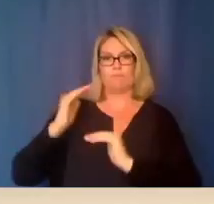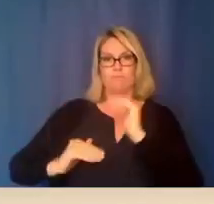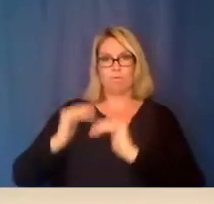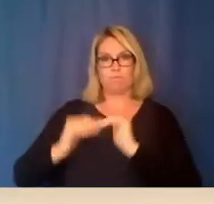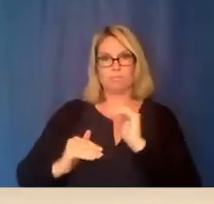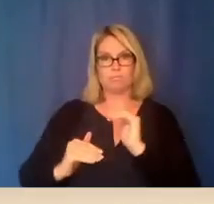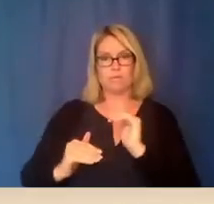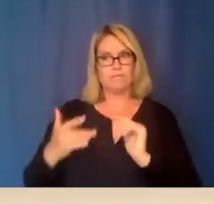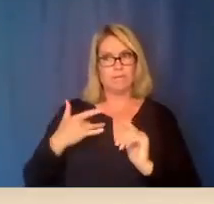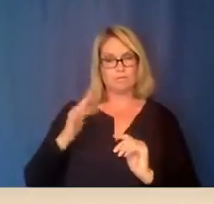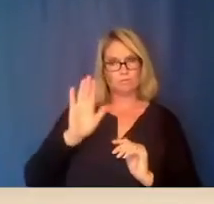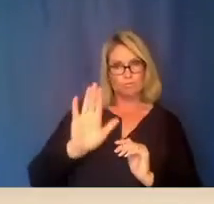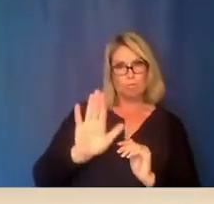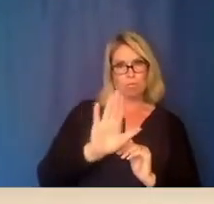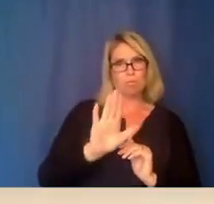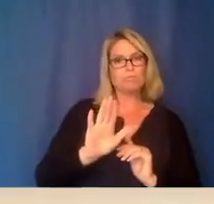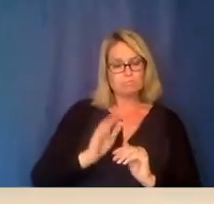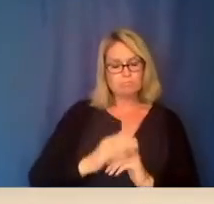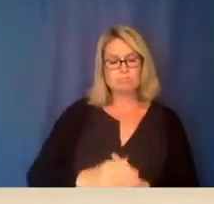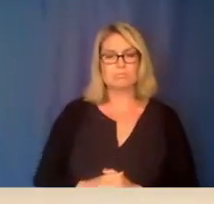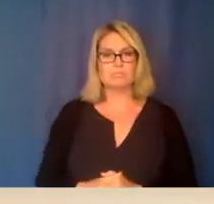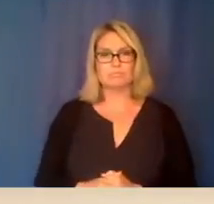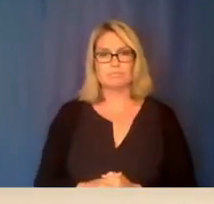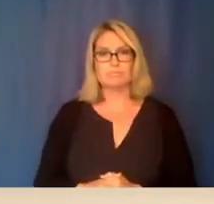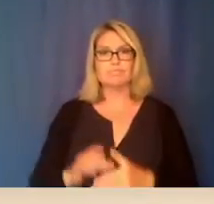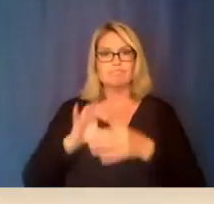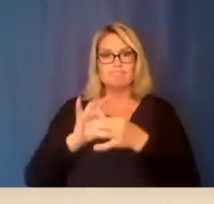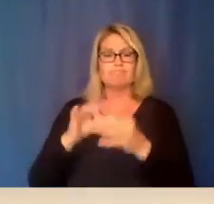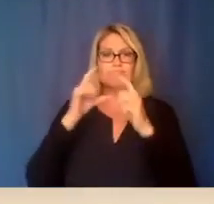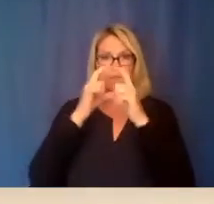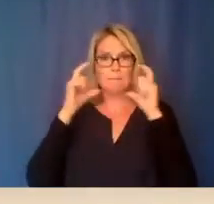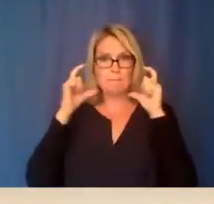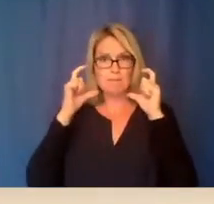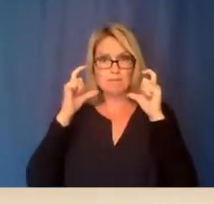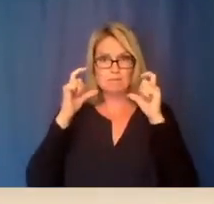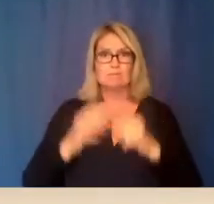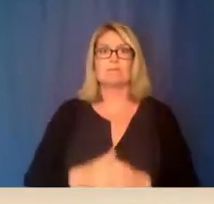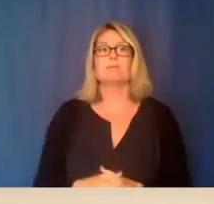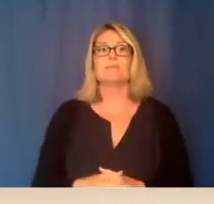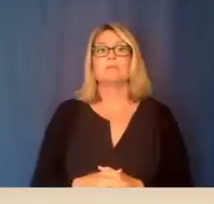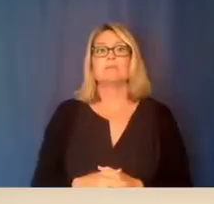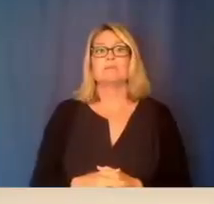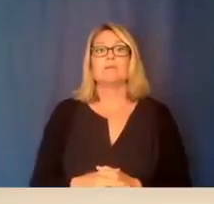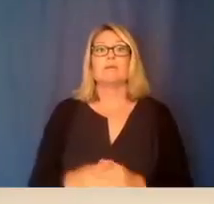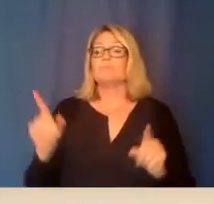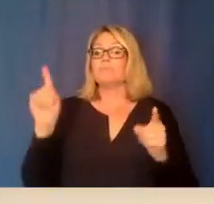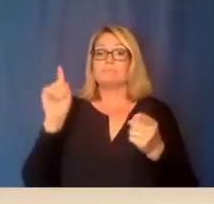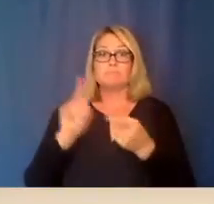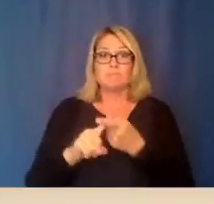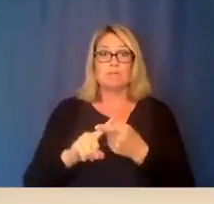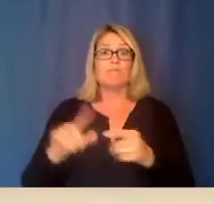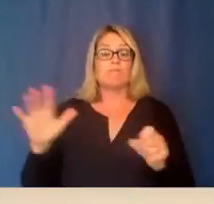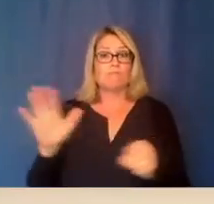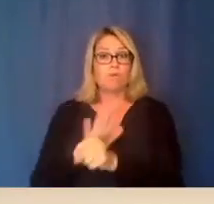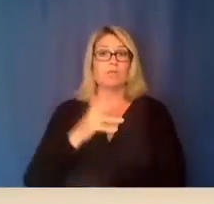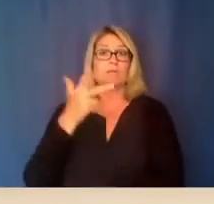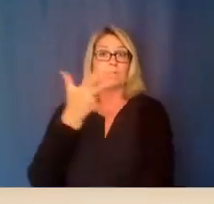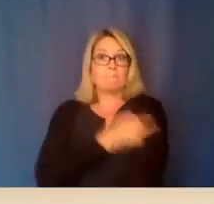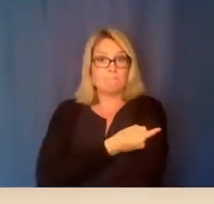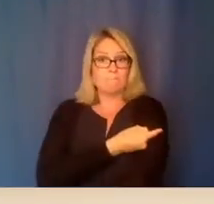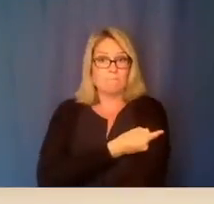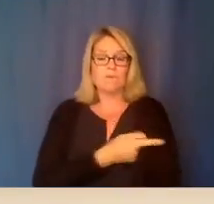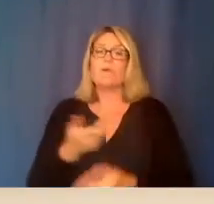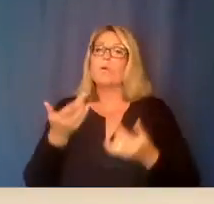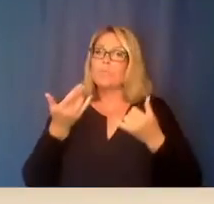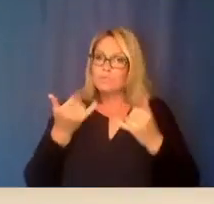in relation to masks. Until there are more people fully vaccinated, we continue to talk about the importance of